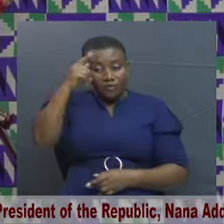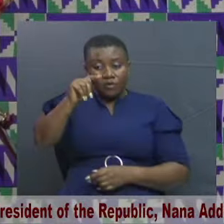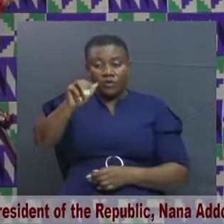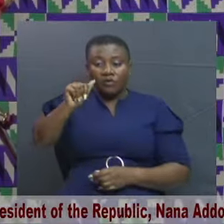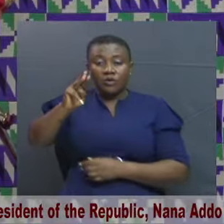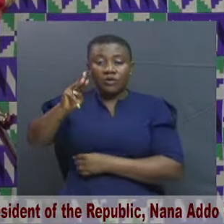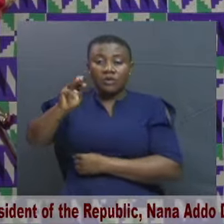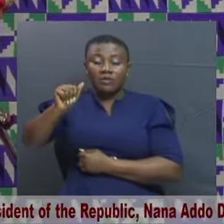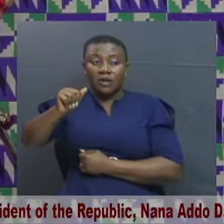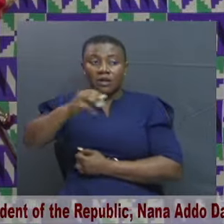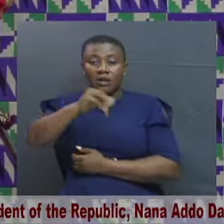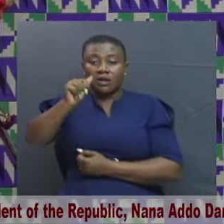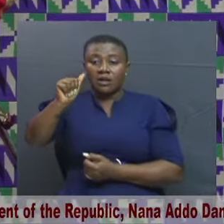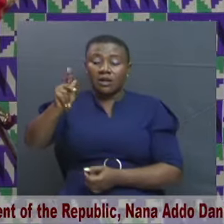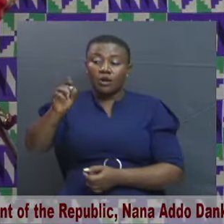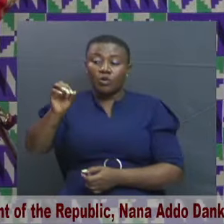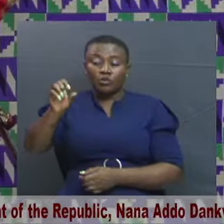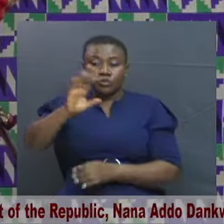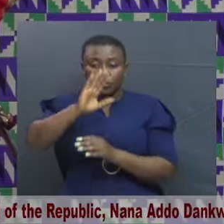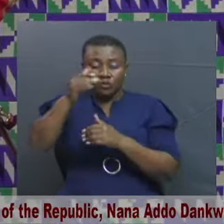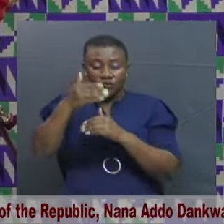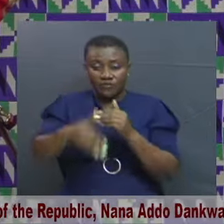would also be